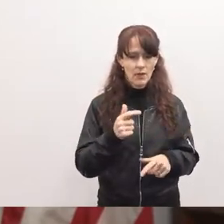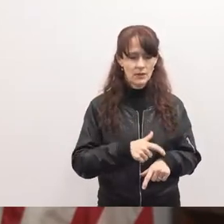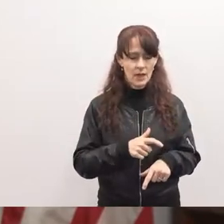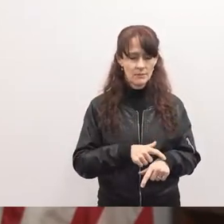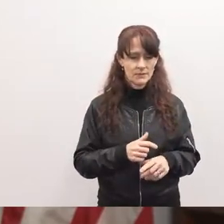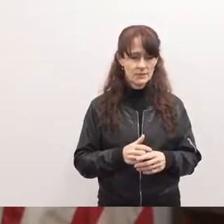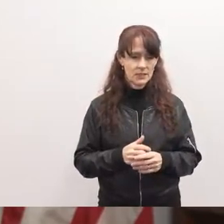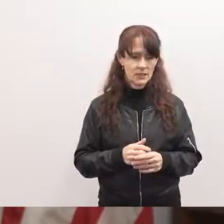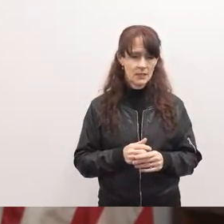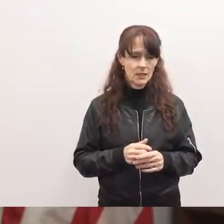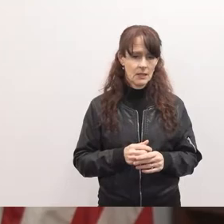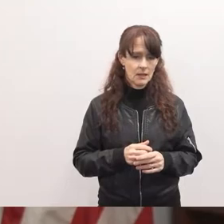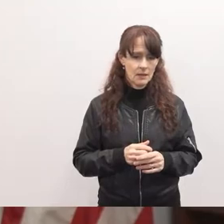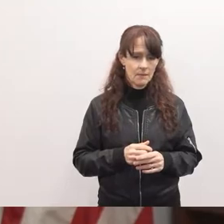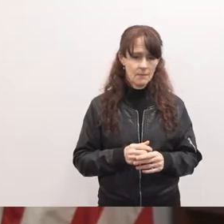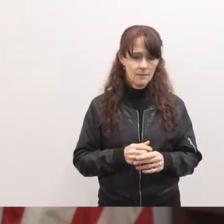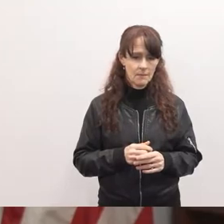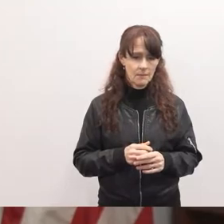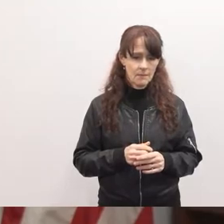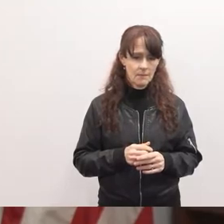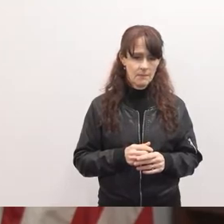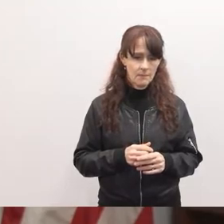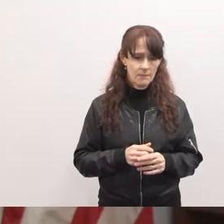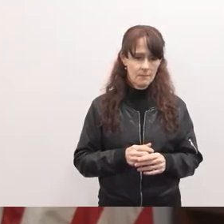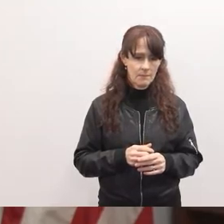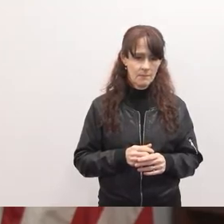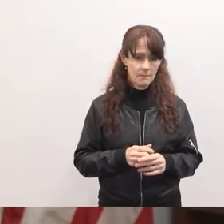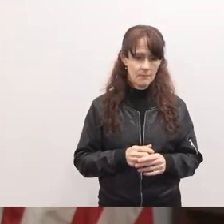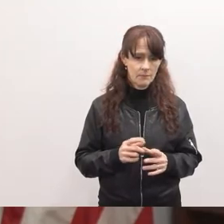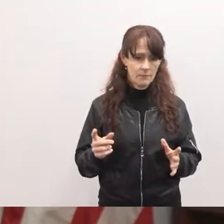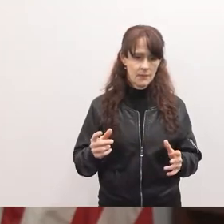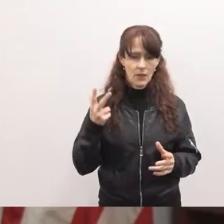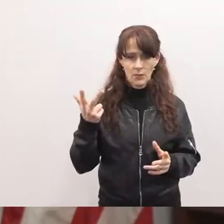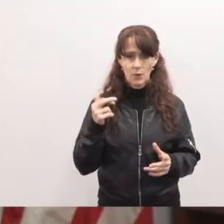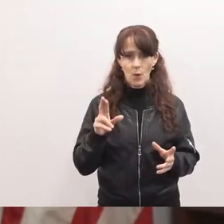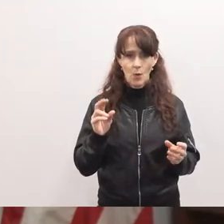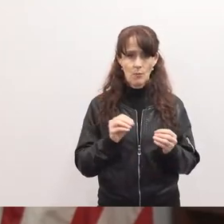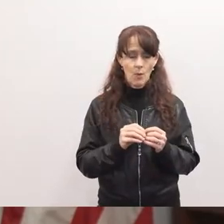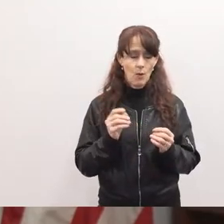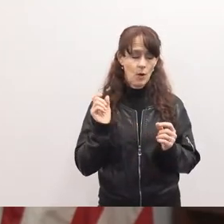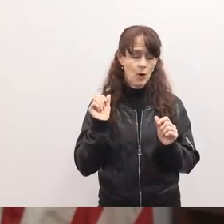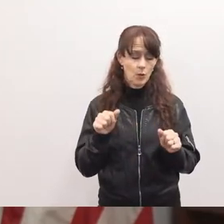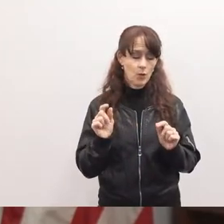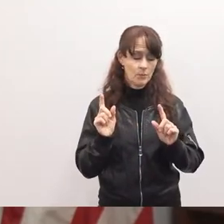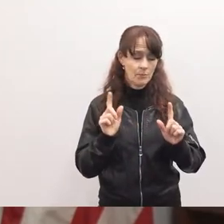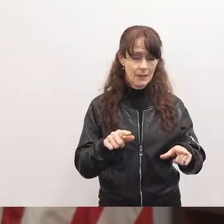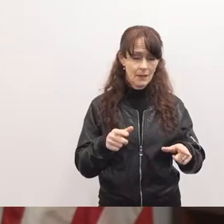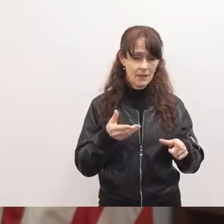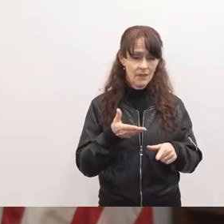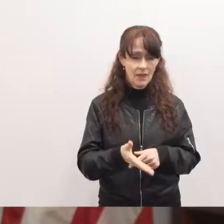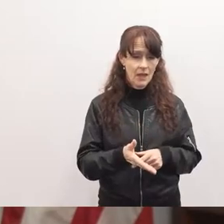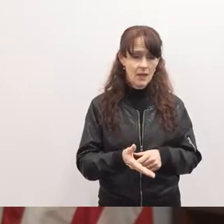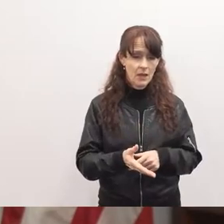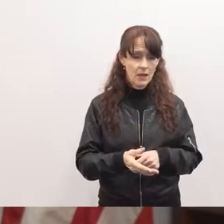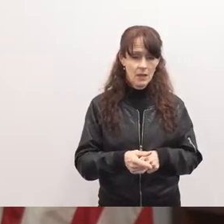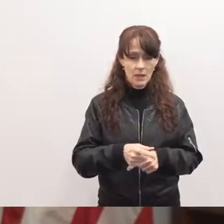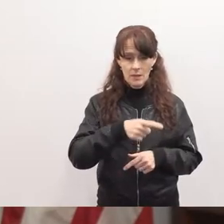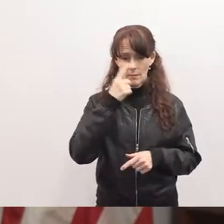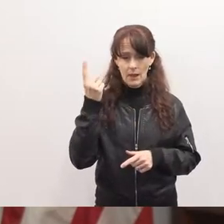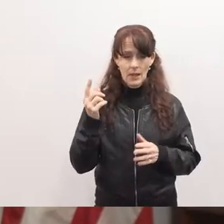Yeah. On a imaginary occasion, three or more of us could be there. Black